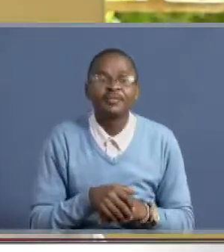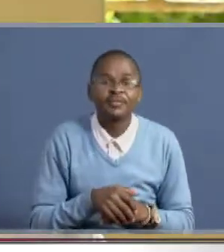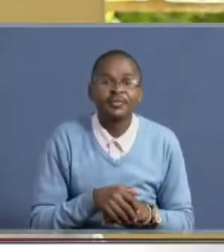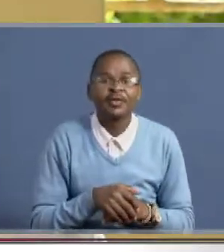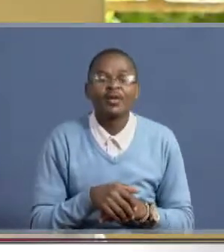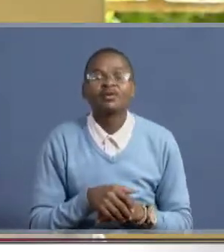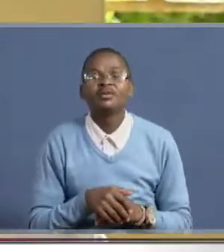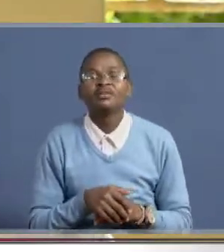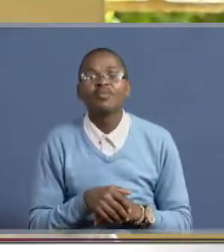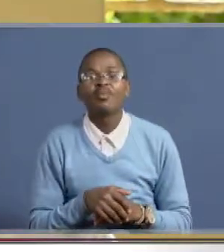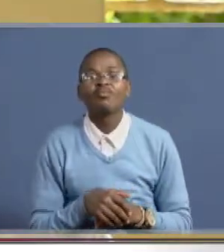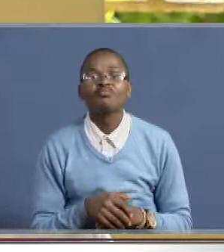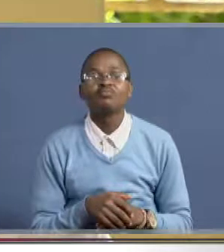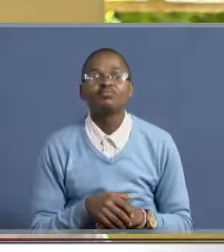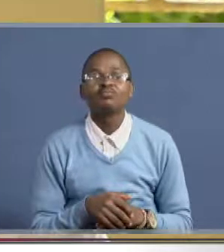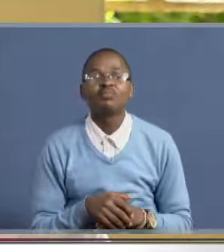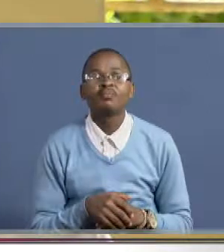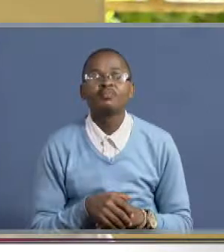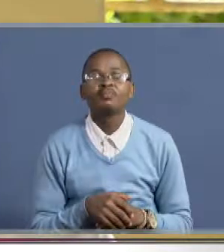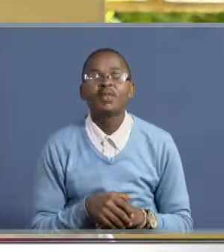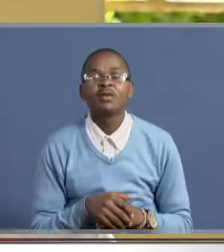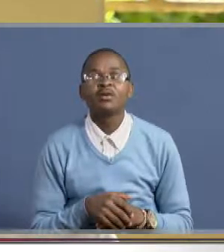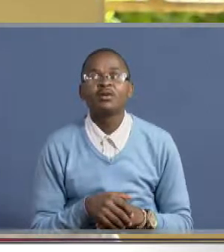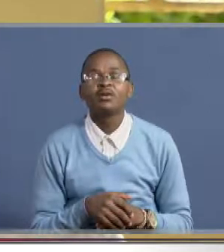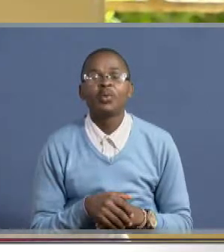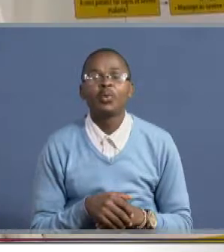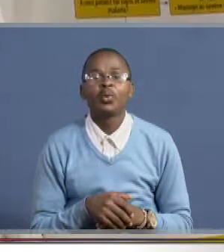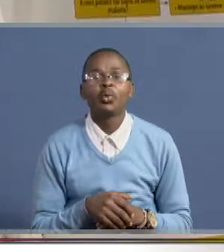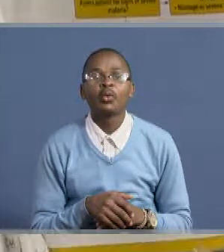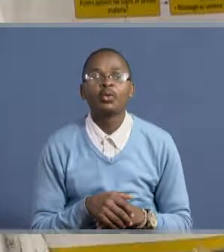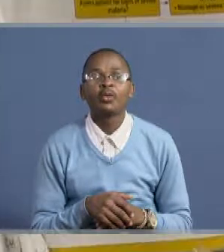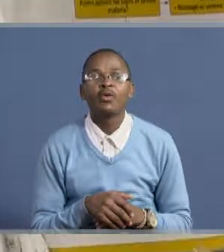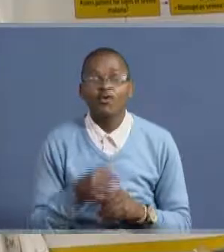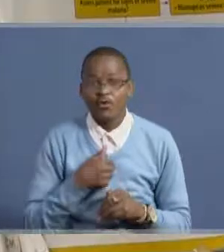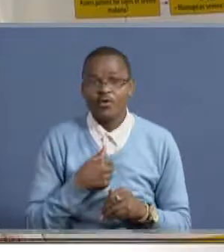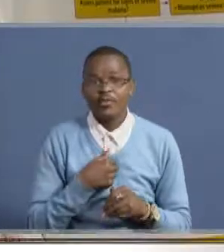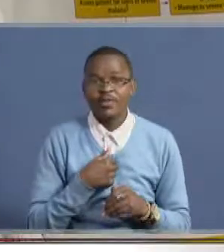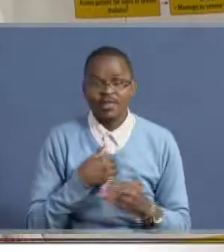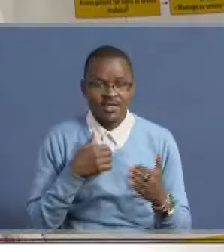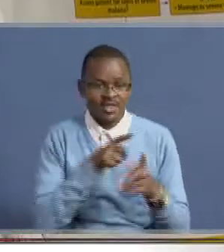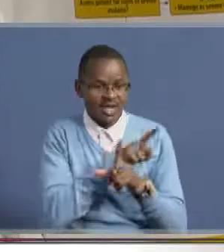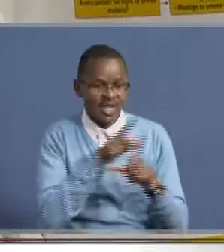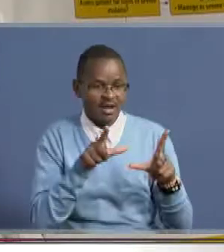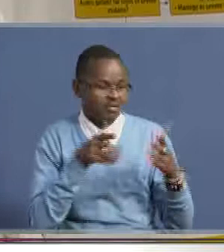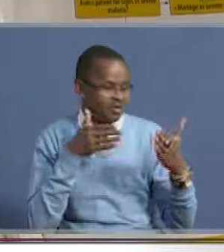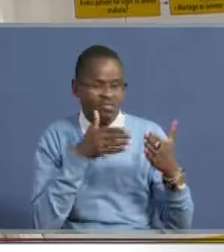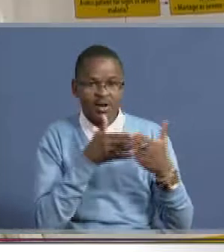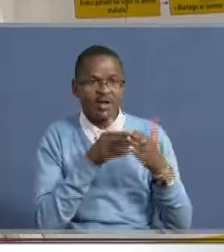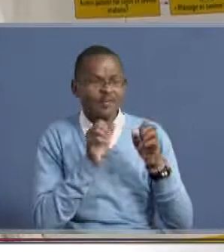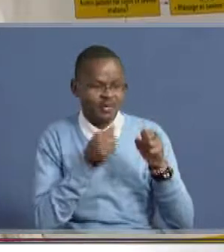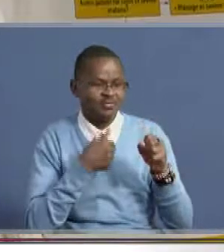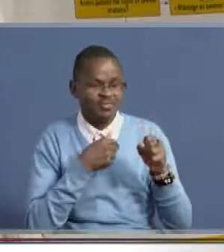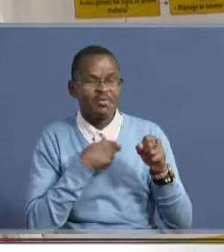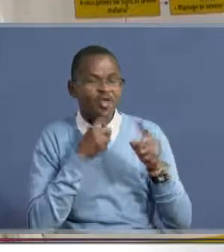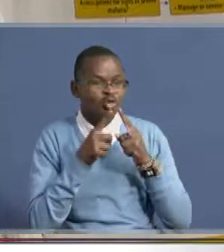because she is here. For me, the language barrier is not there because I can speak